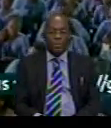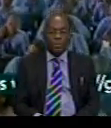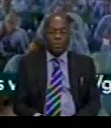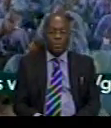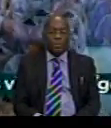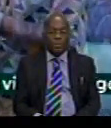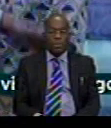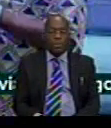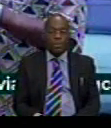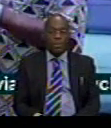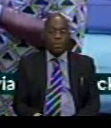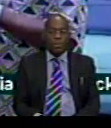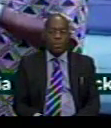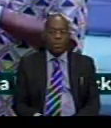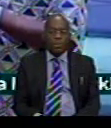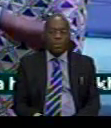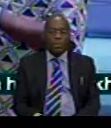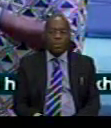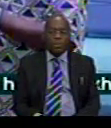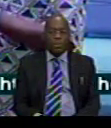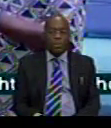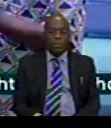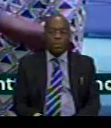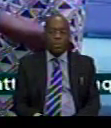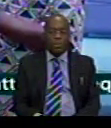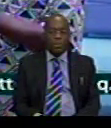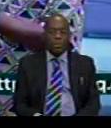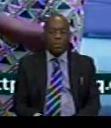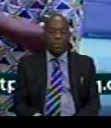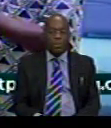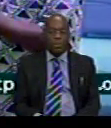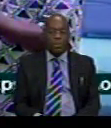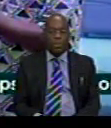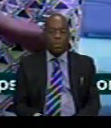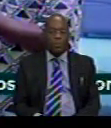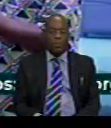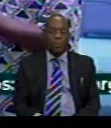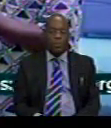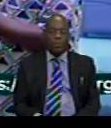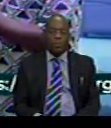d'hypertension et il a des trucs de mars. Et